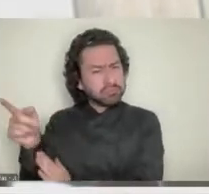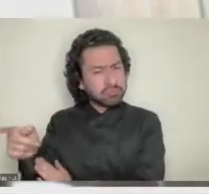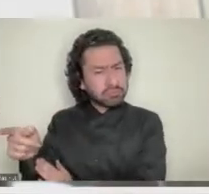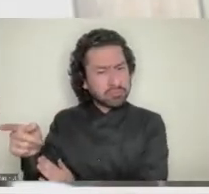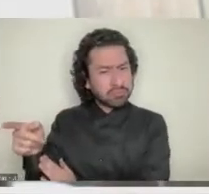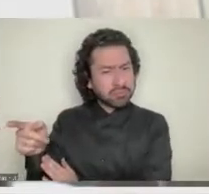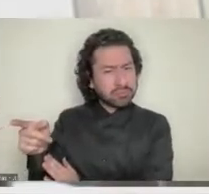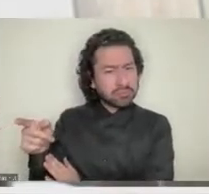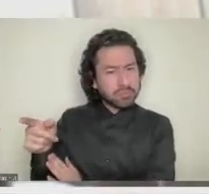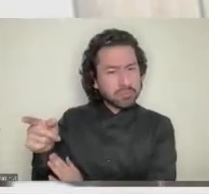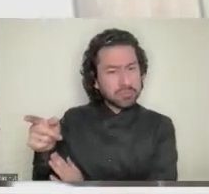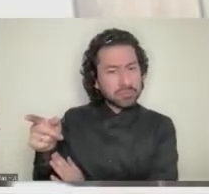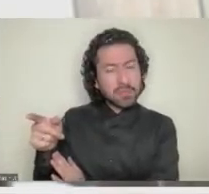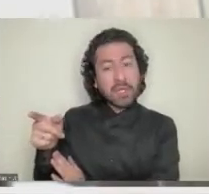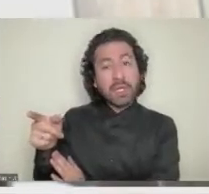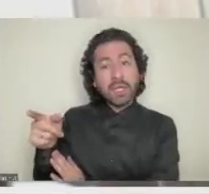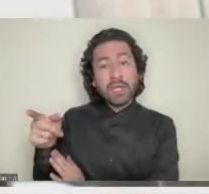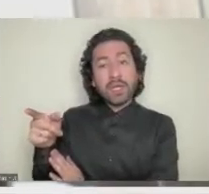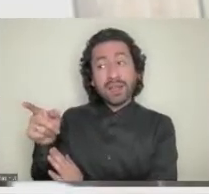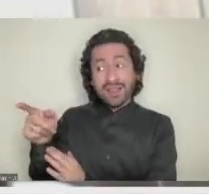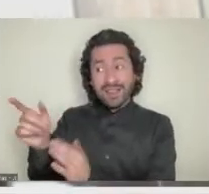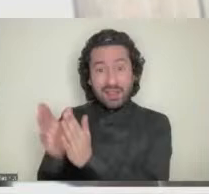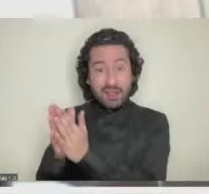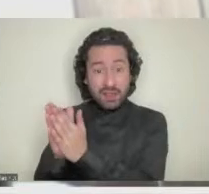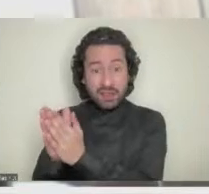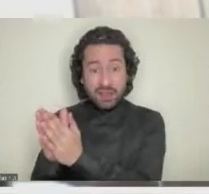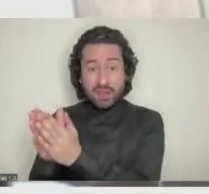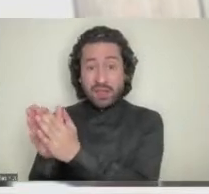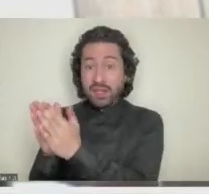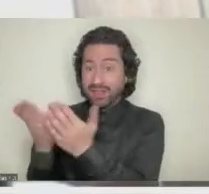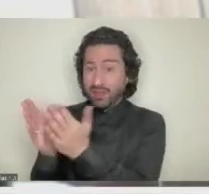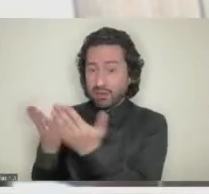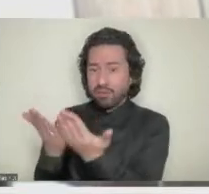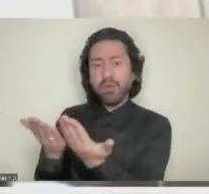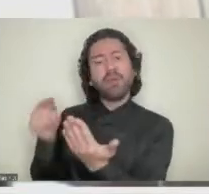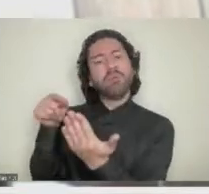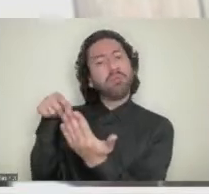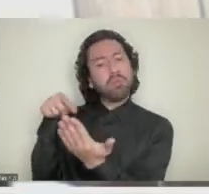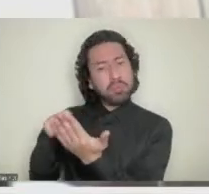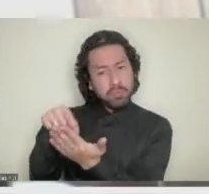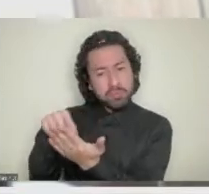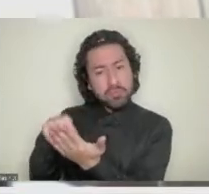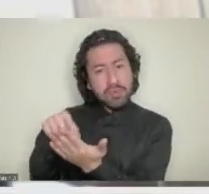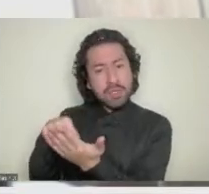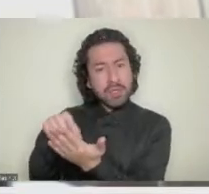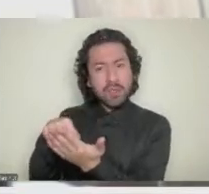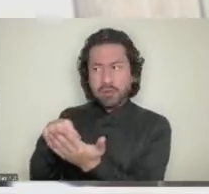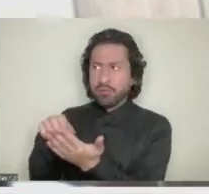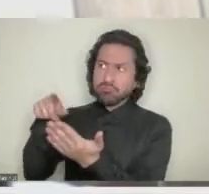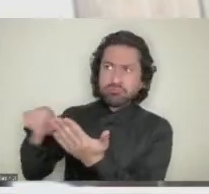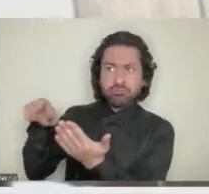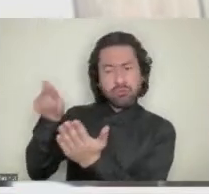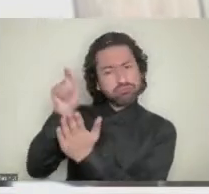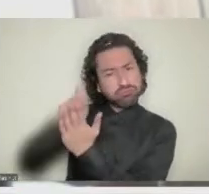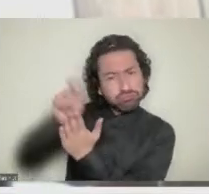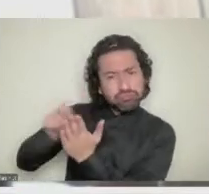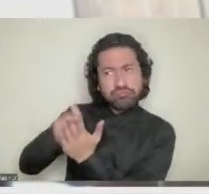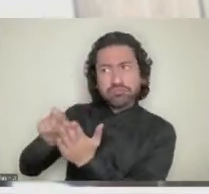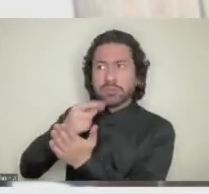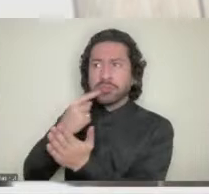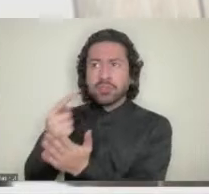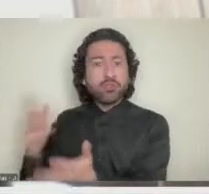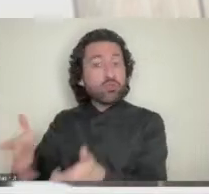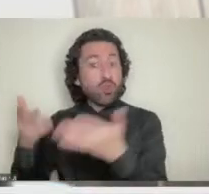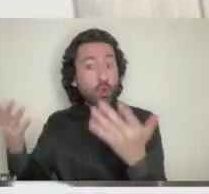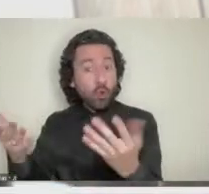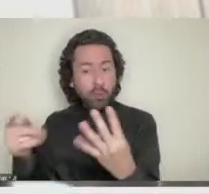a book of Daniel Wagner, which is Learning Marginalization, Proving the Equality of Education in